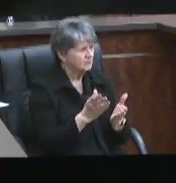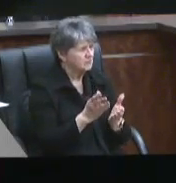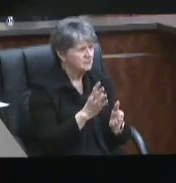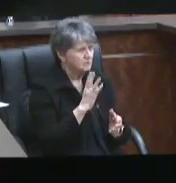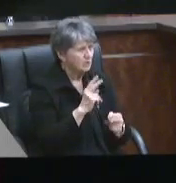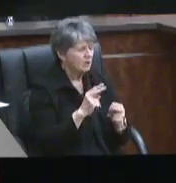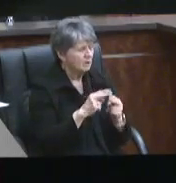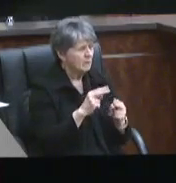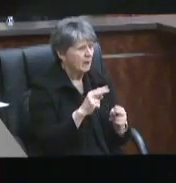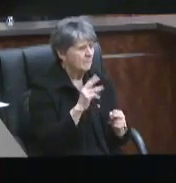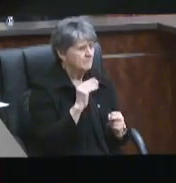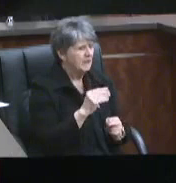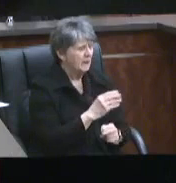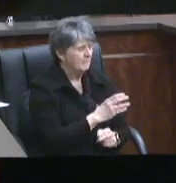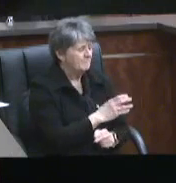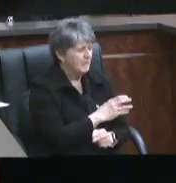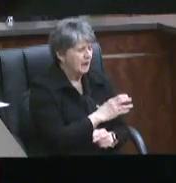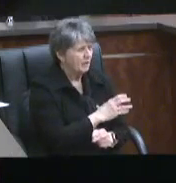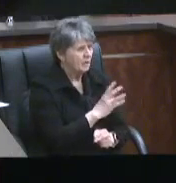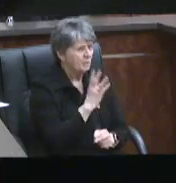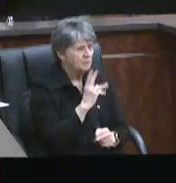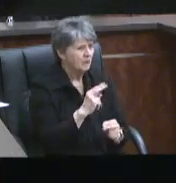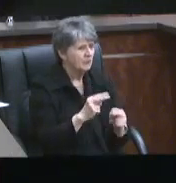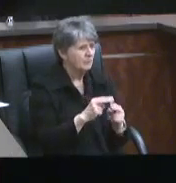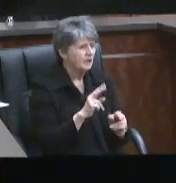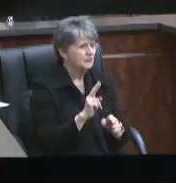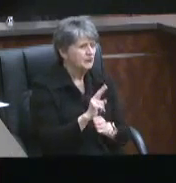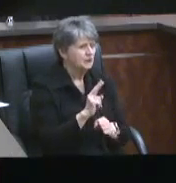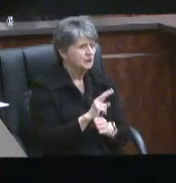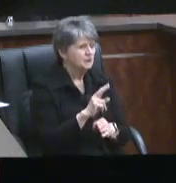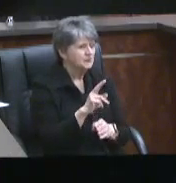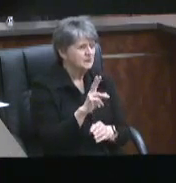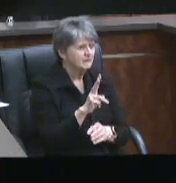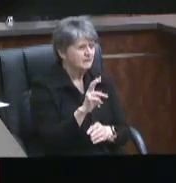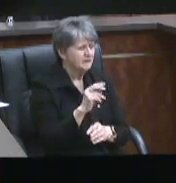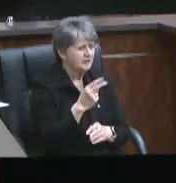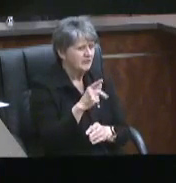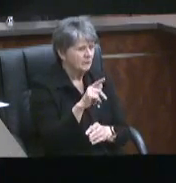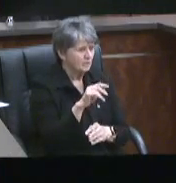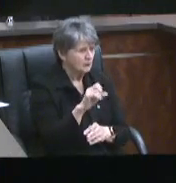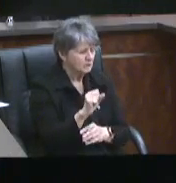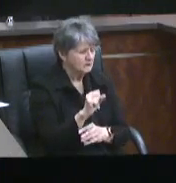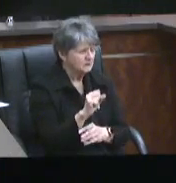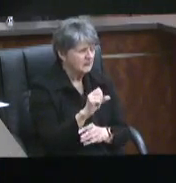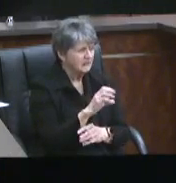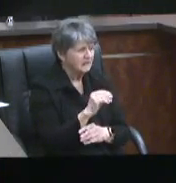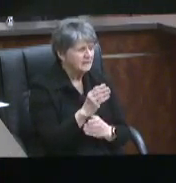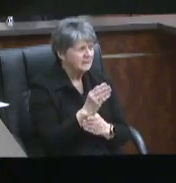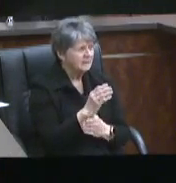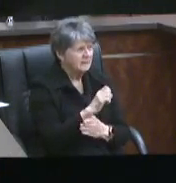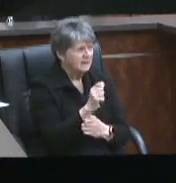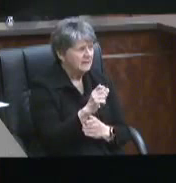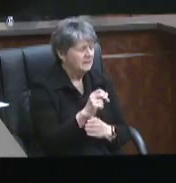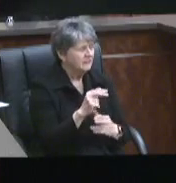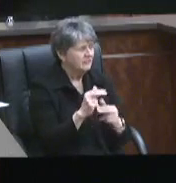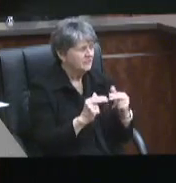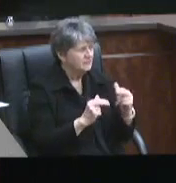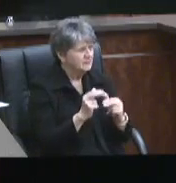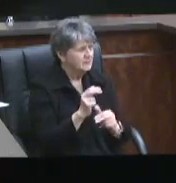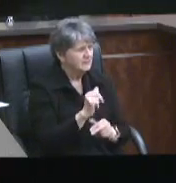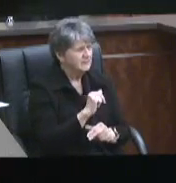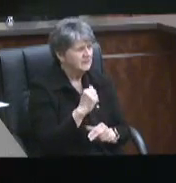manpower, when we talk about vehicle use, as well as any of the facilities. We all